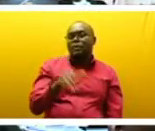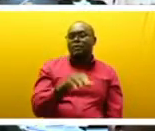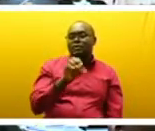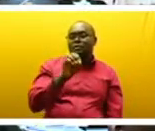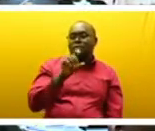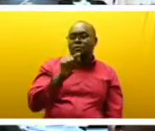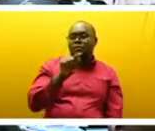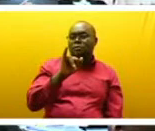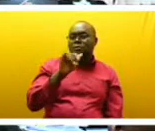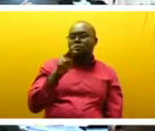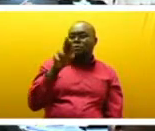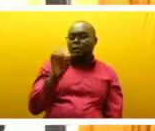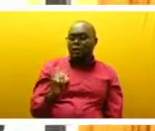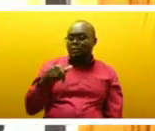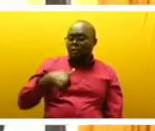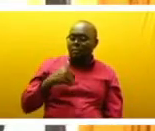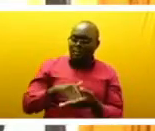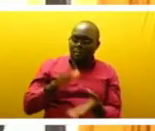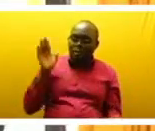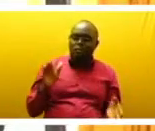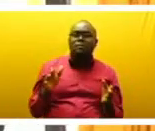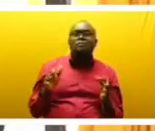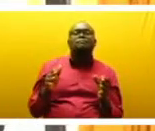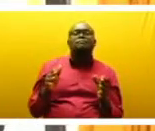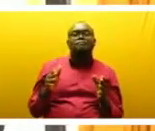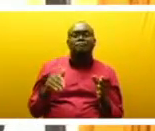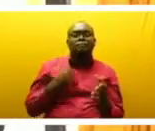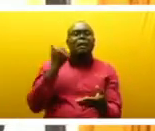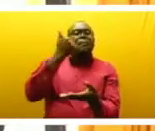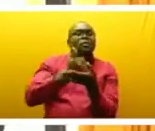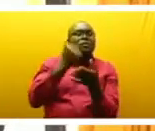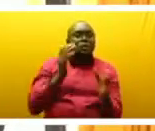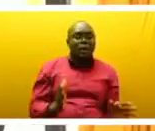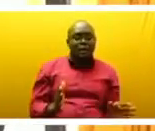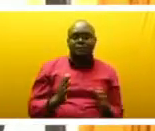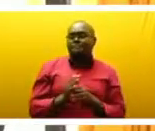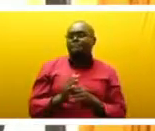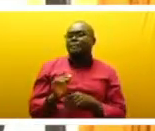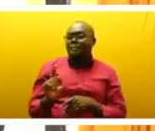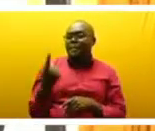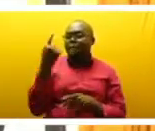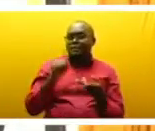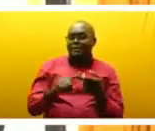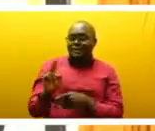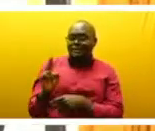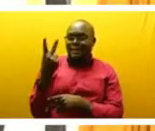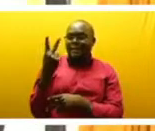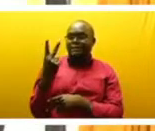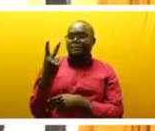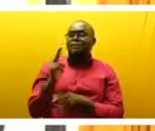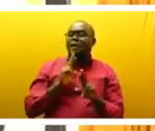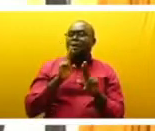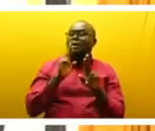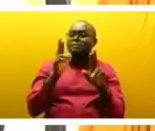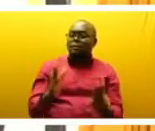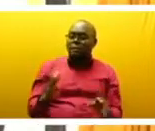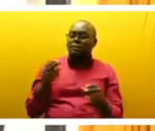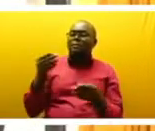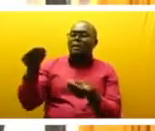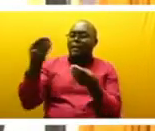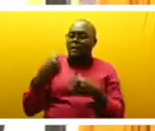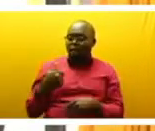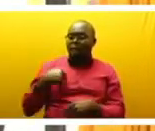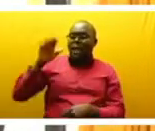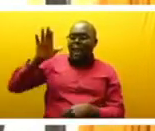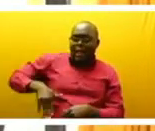unfortunate position that I'm one of the most mistreated petitioners in these proceedings by the first and second respondents. They served me late, as I indicated already